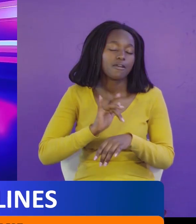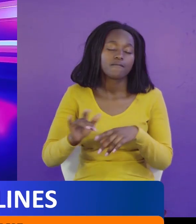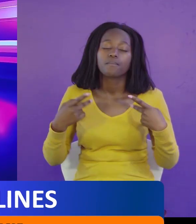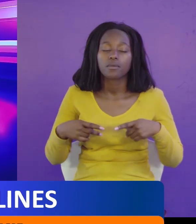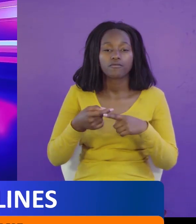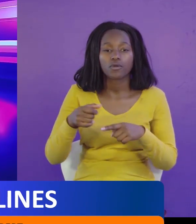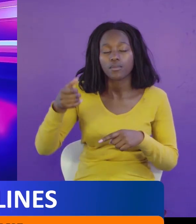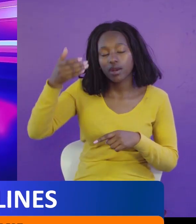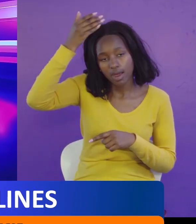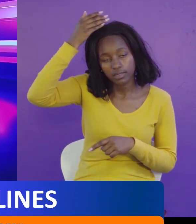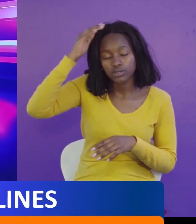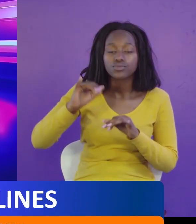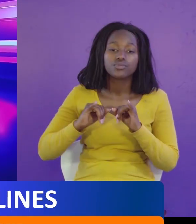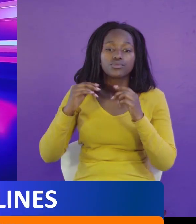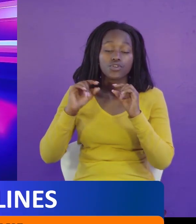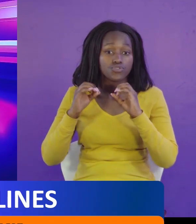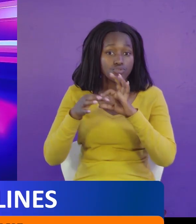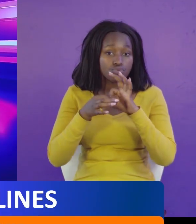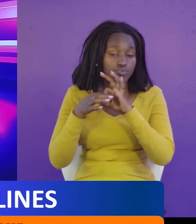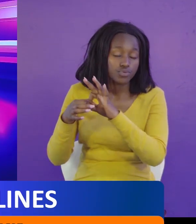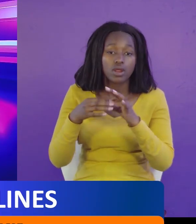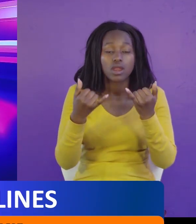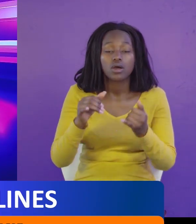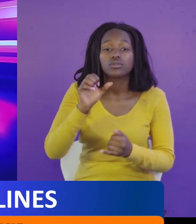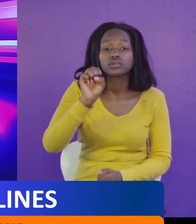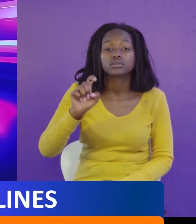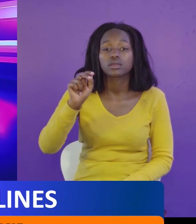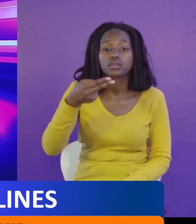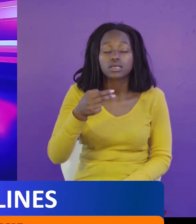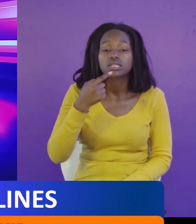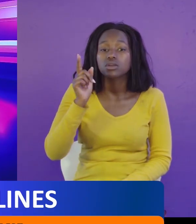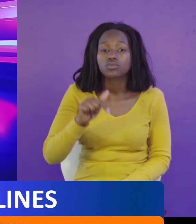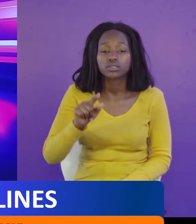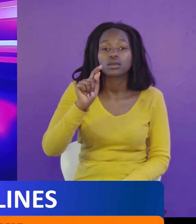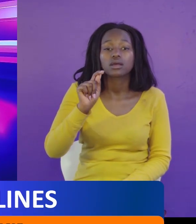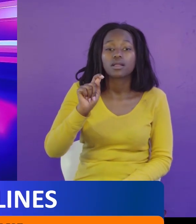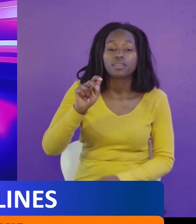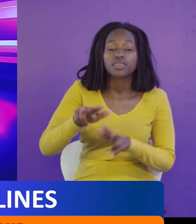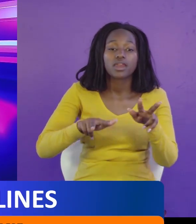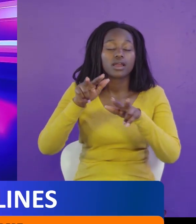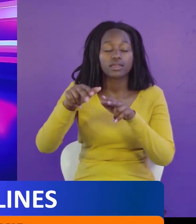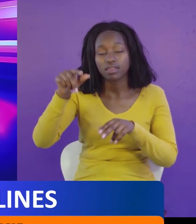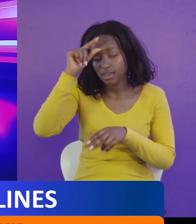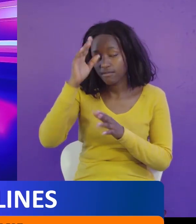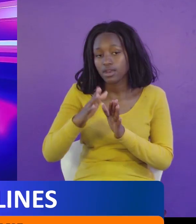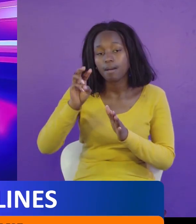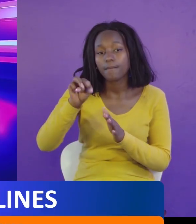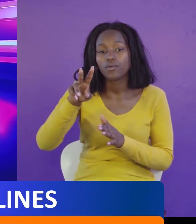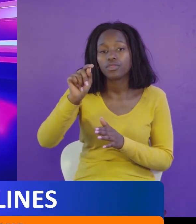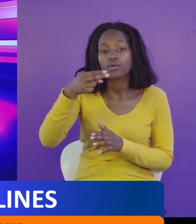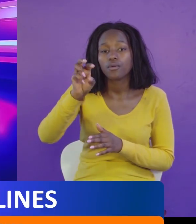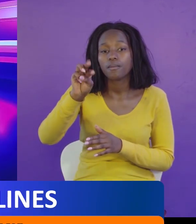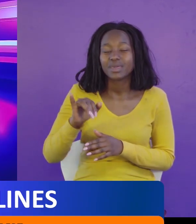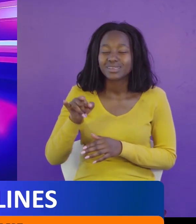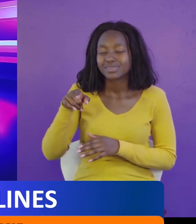Union Secretary General Seth Panyako has accused Tharaka Nithi Governor Muthomi Njuki of being